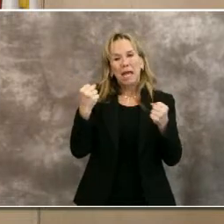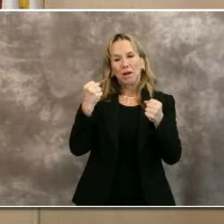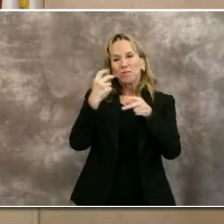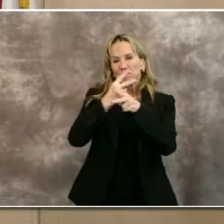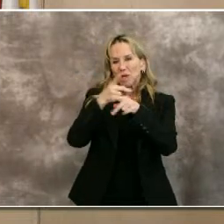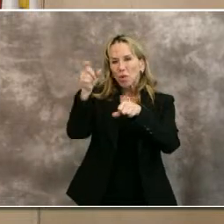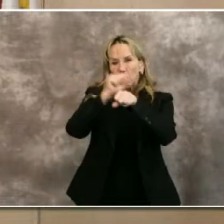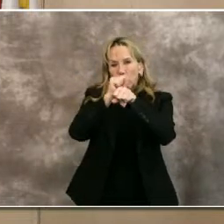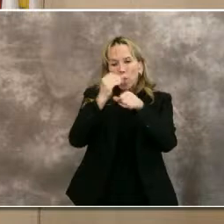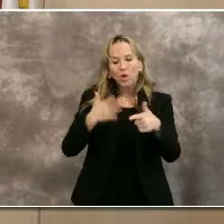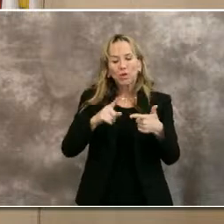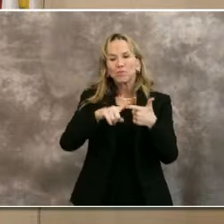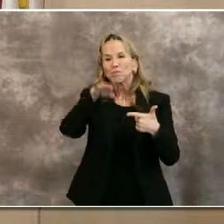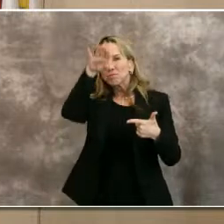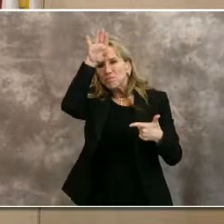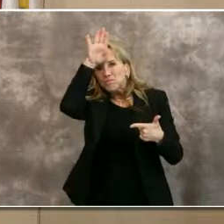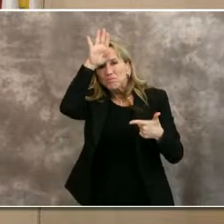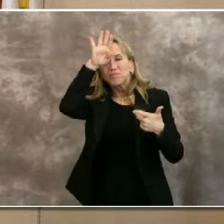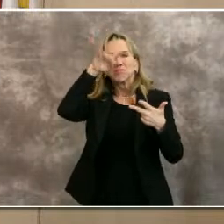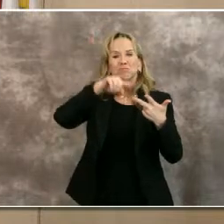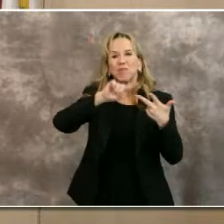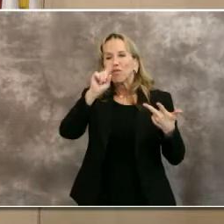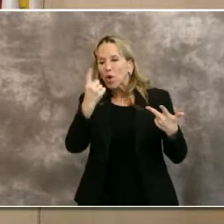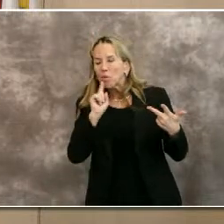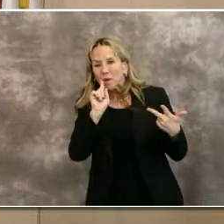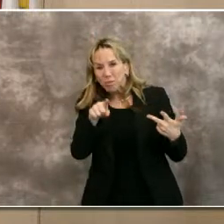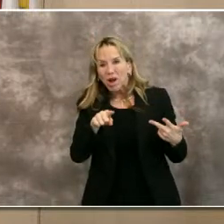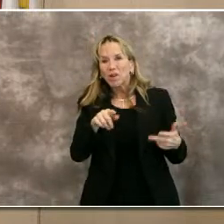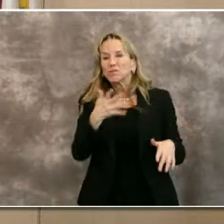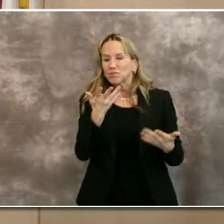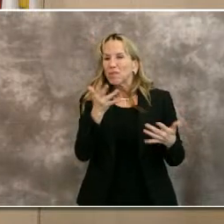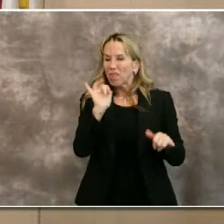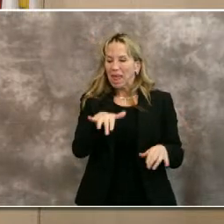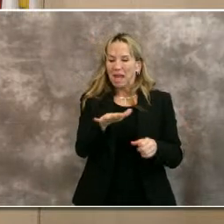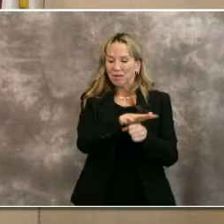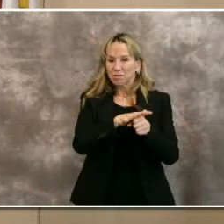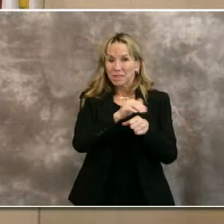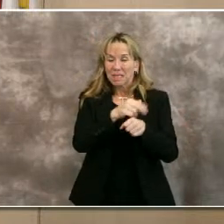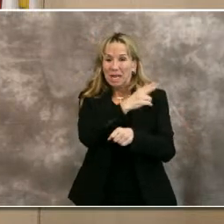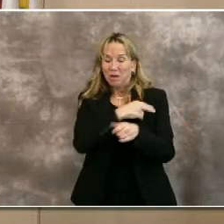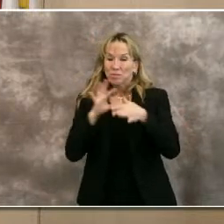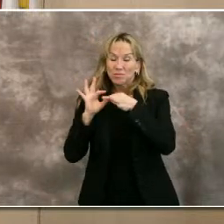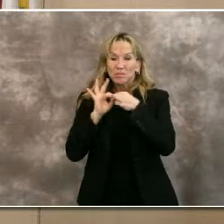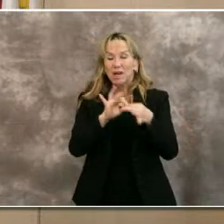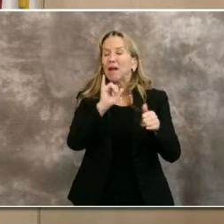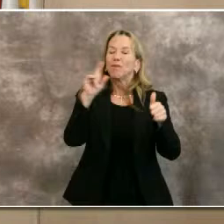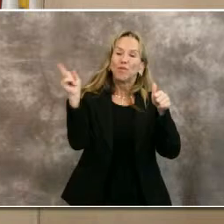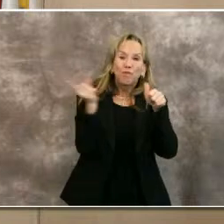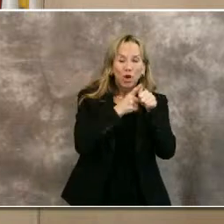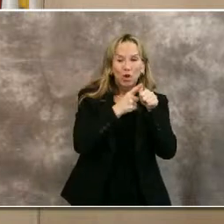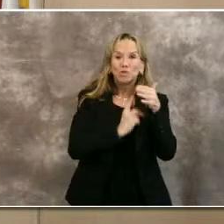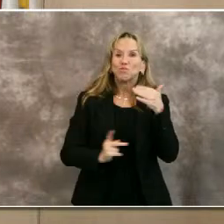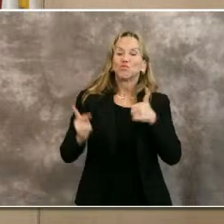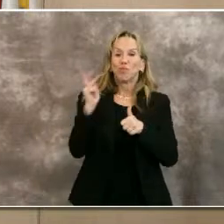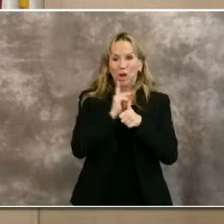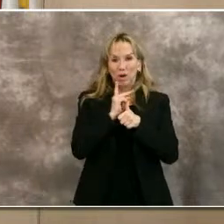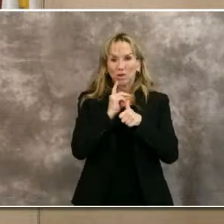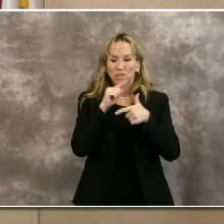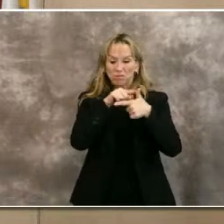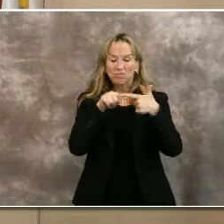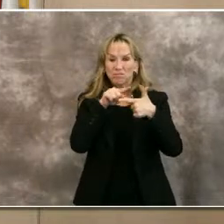hospitalized patients. Those are priorities in levels 1 and 2, and then